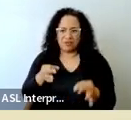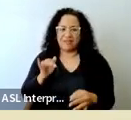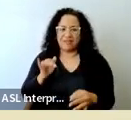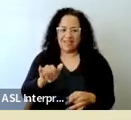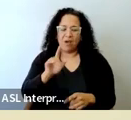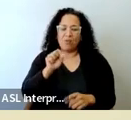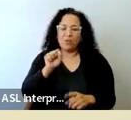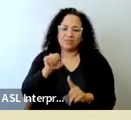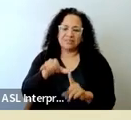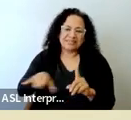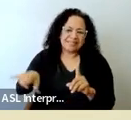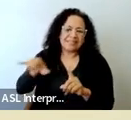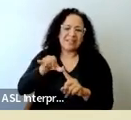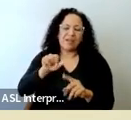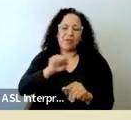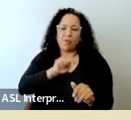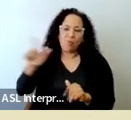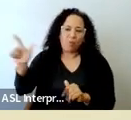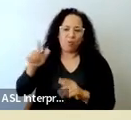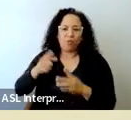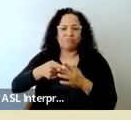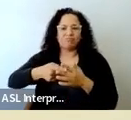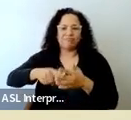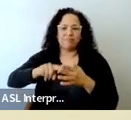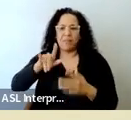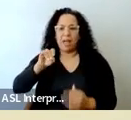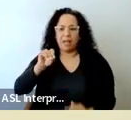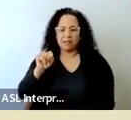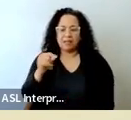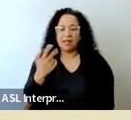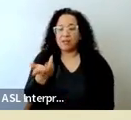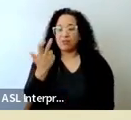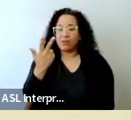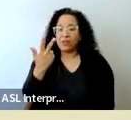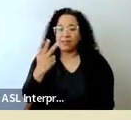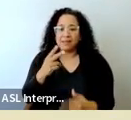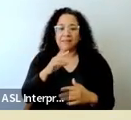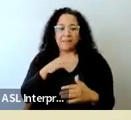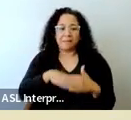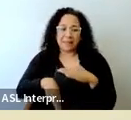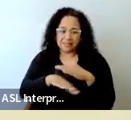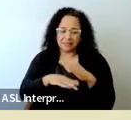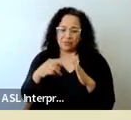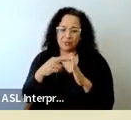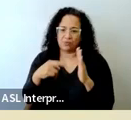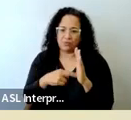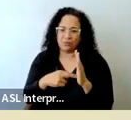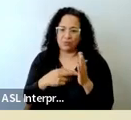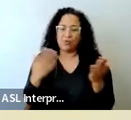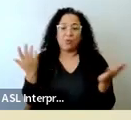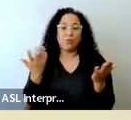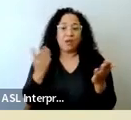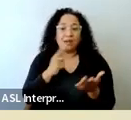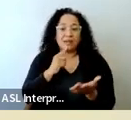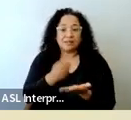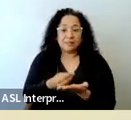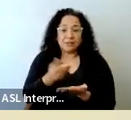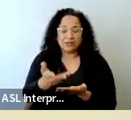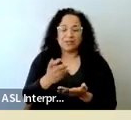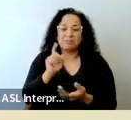of the pilots. And there were three basic rules. Whatever was purchased had to be